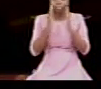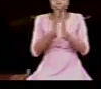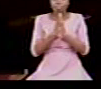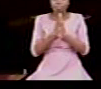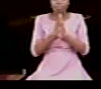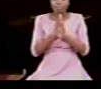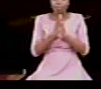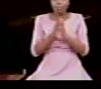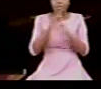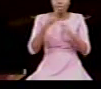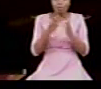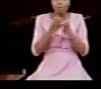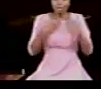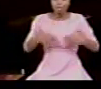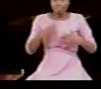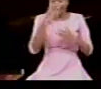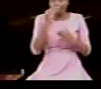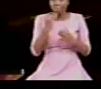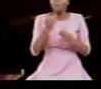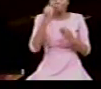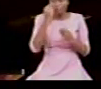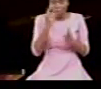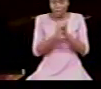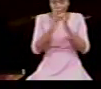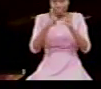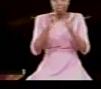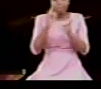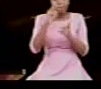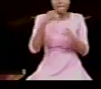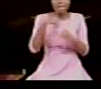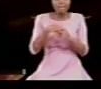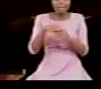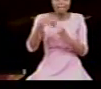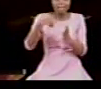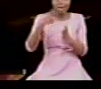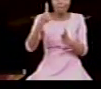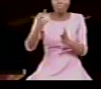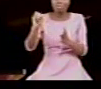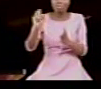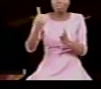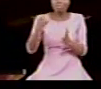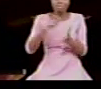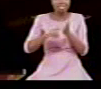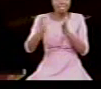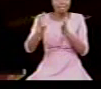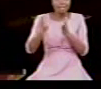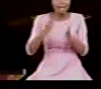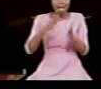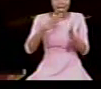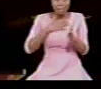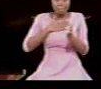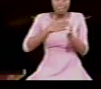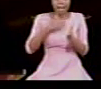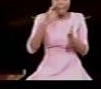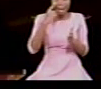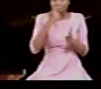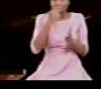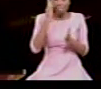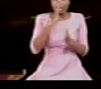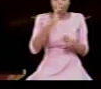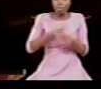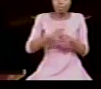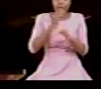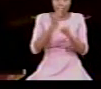listen. Psalm 101, verse 6. Mine eyes shall be upon the faithful of the